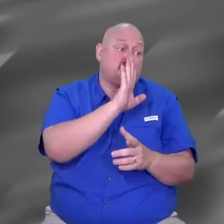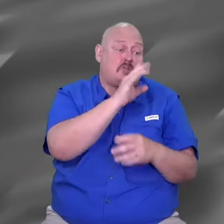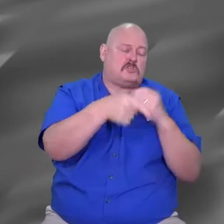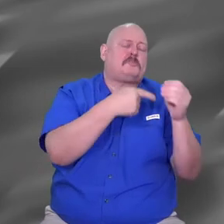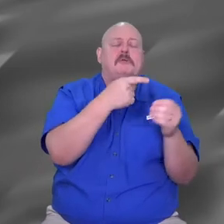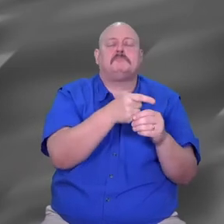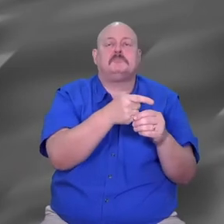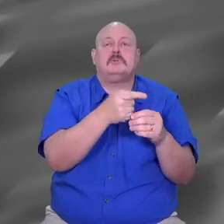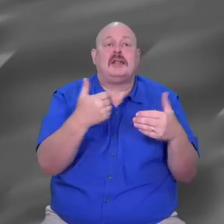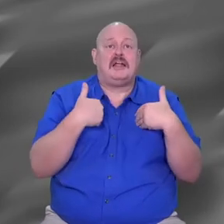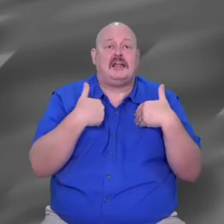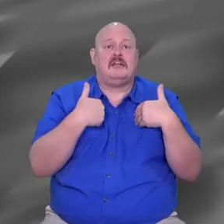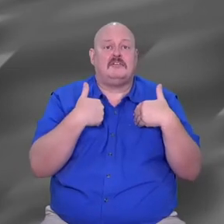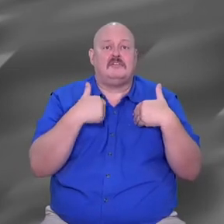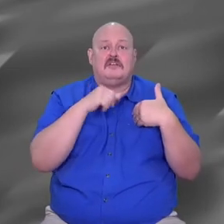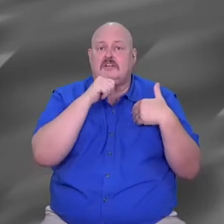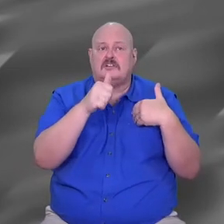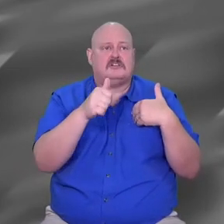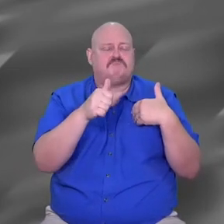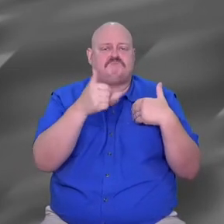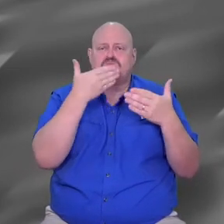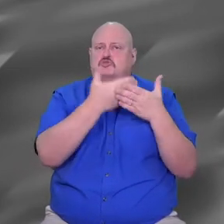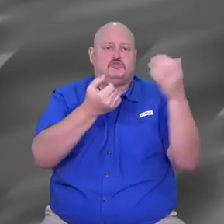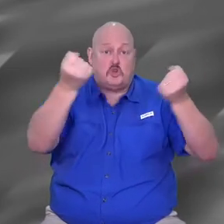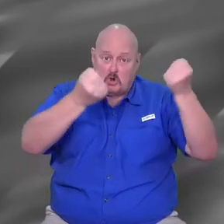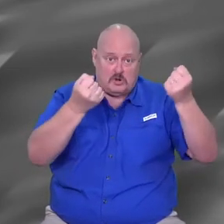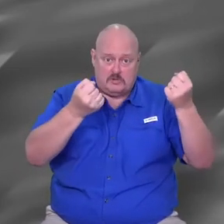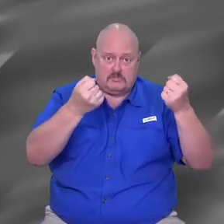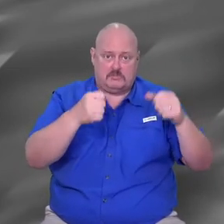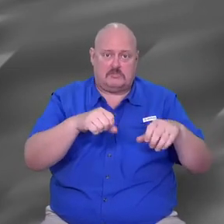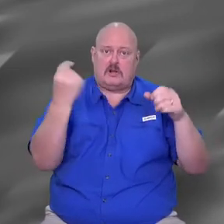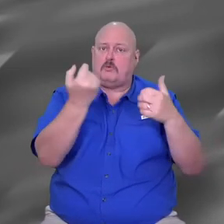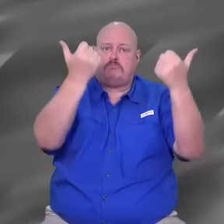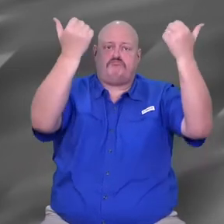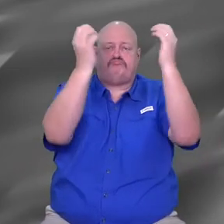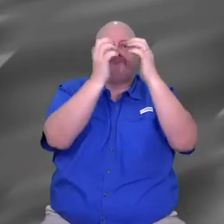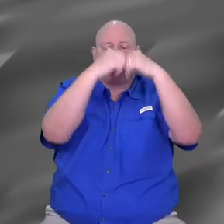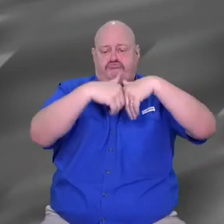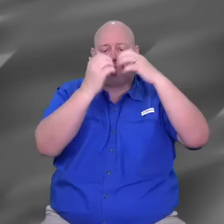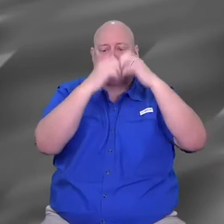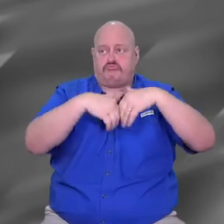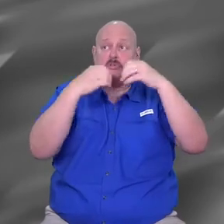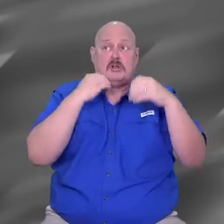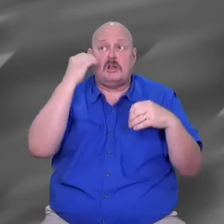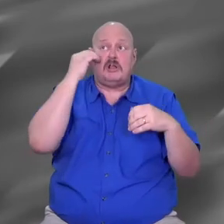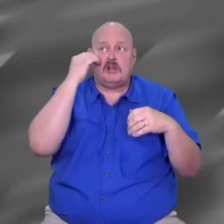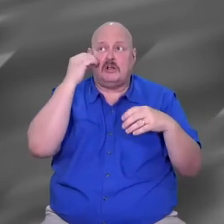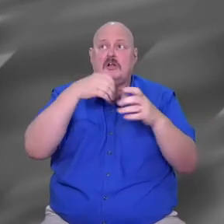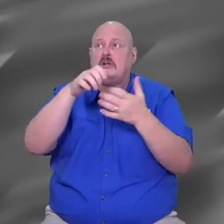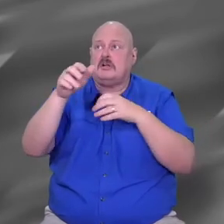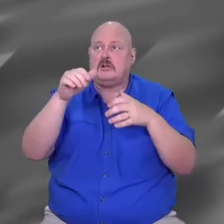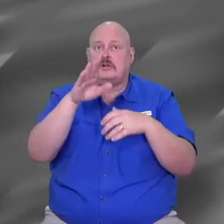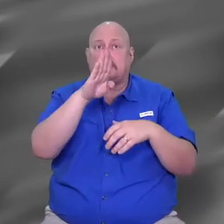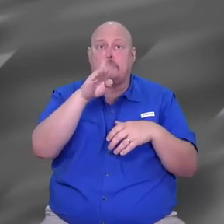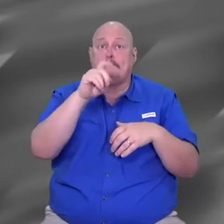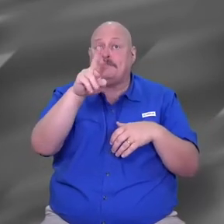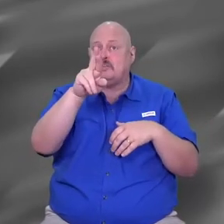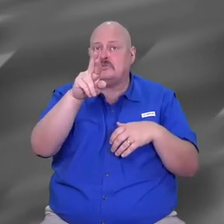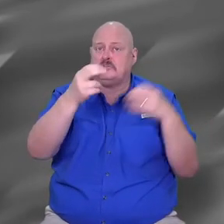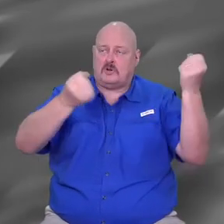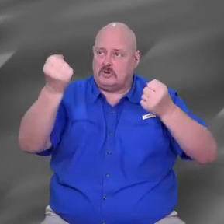fact of having an unreliable car, one that consistently breaks down. And in our home, they call them beater cars,